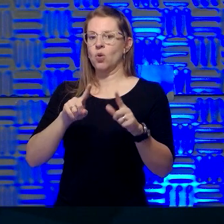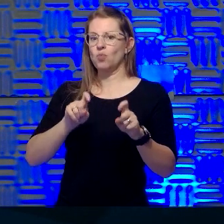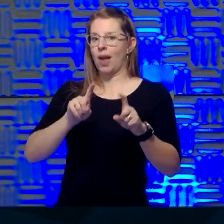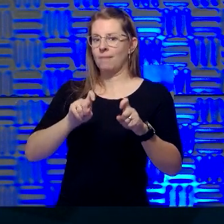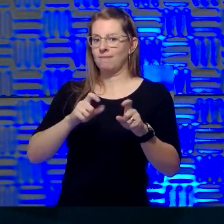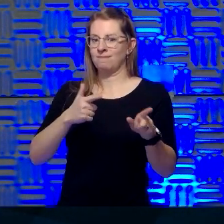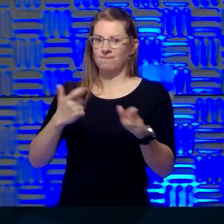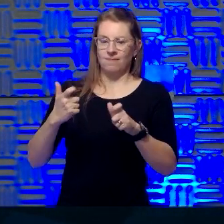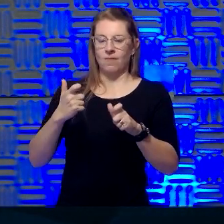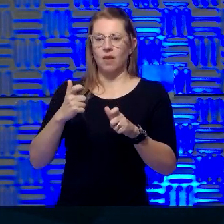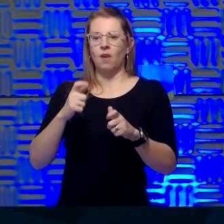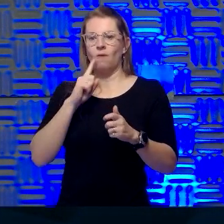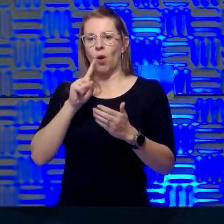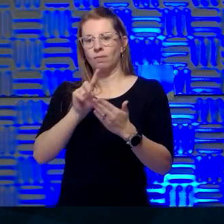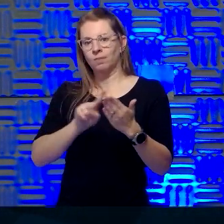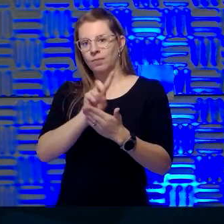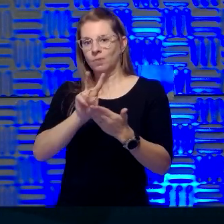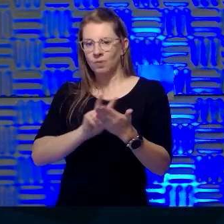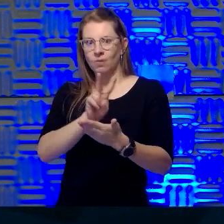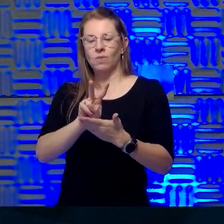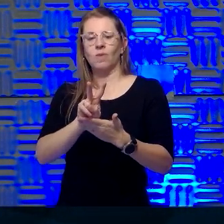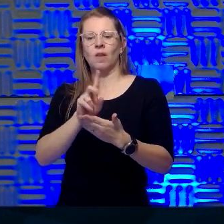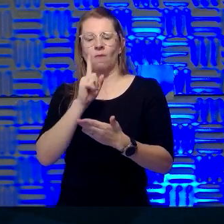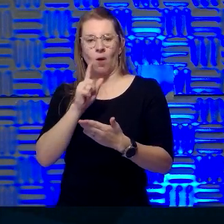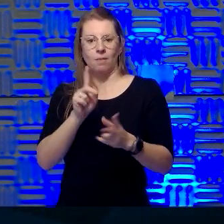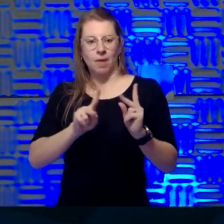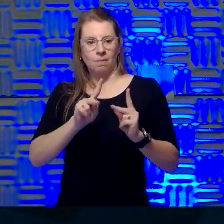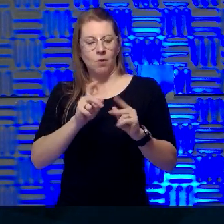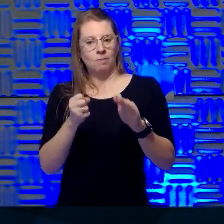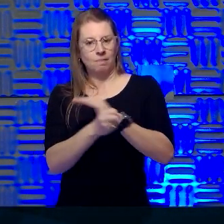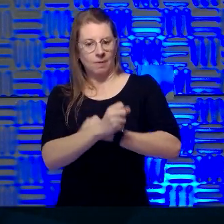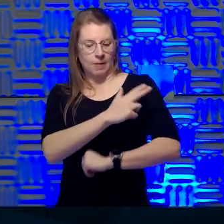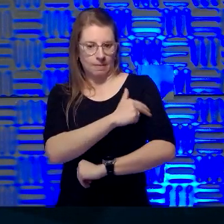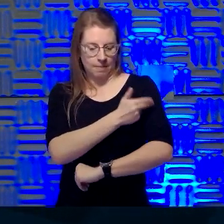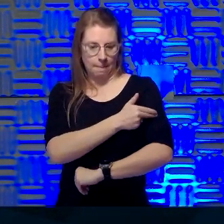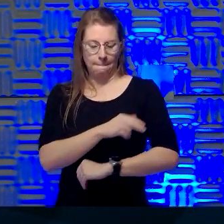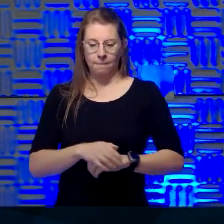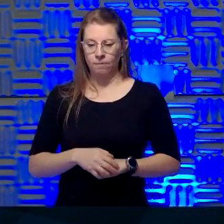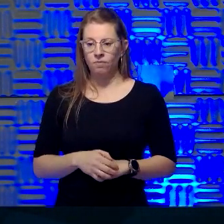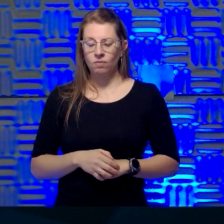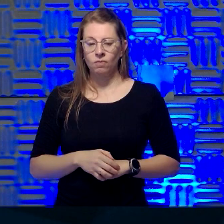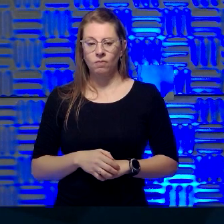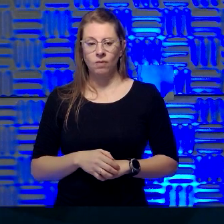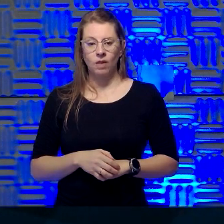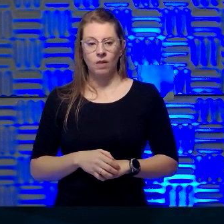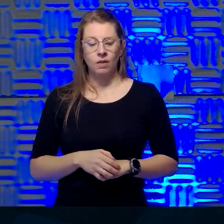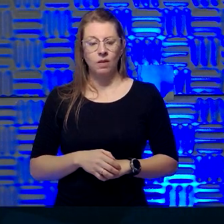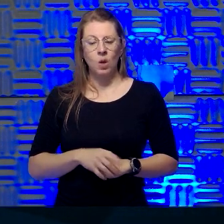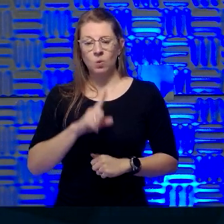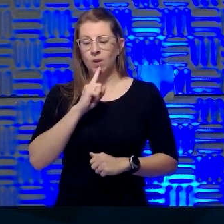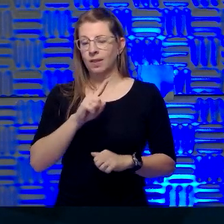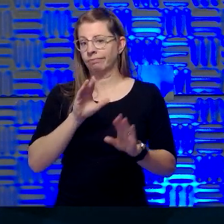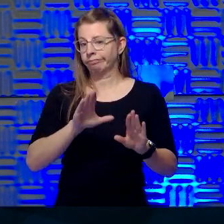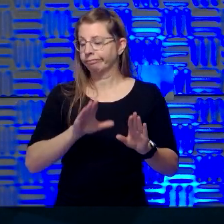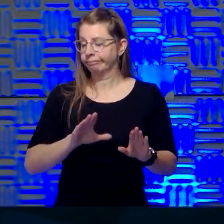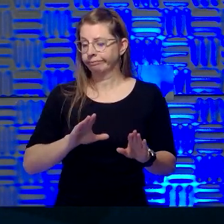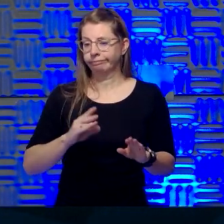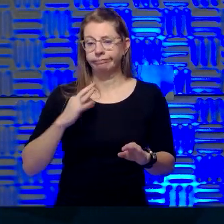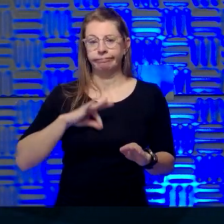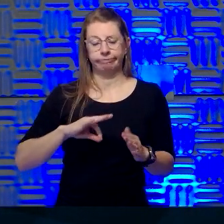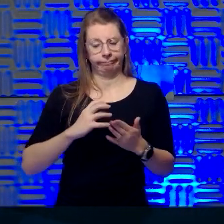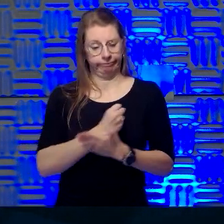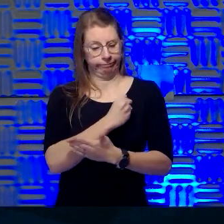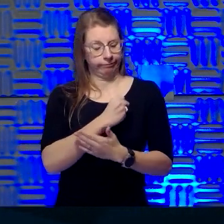within a couple of hours for anybody in the hospital, which has really proven to have great benefit. So yes, I think there's going to be